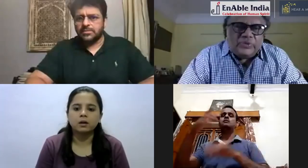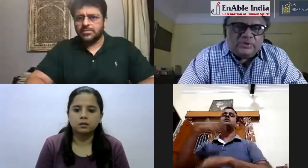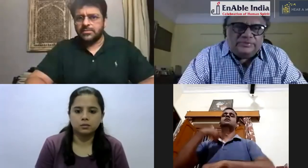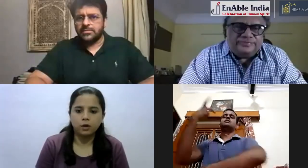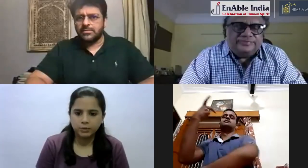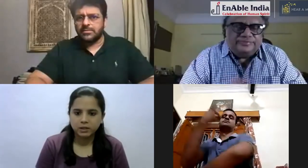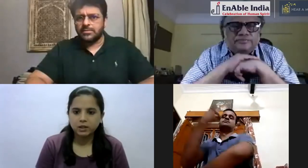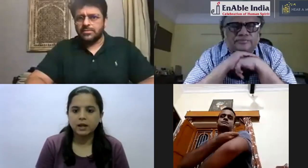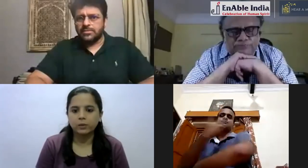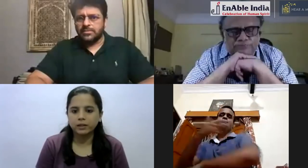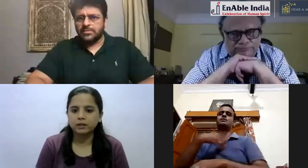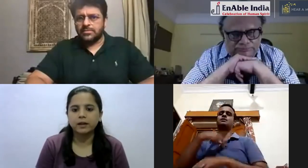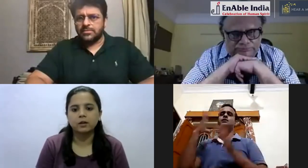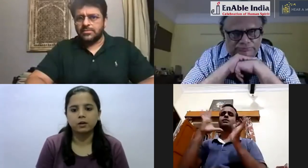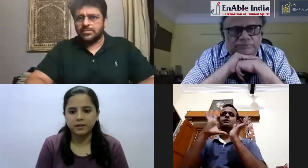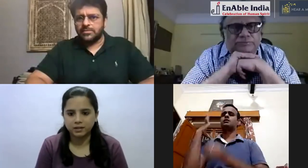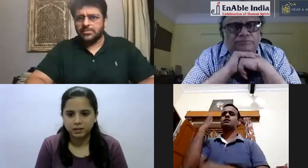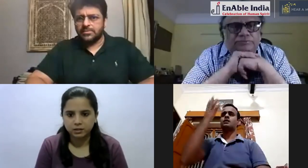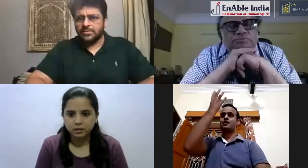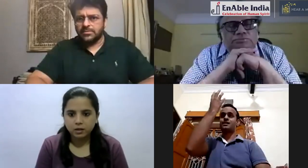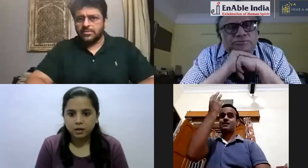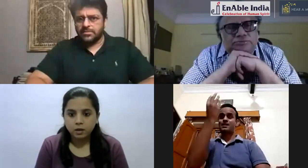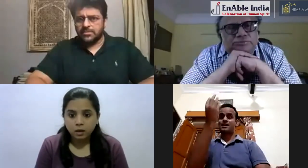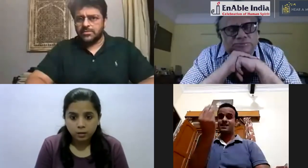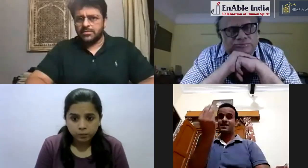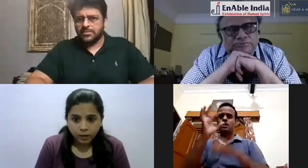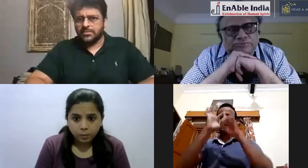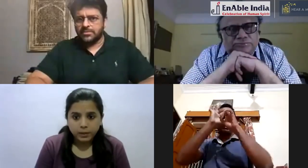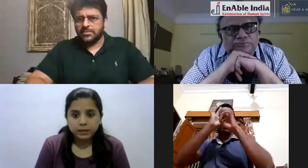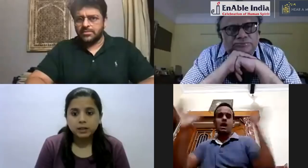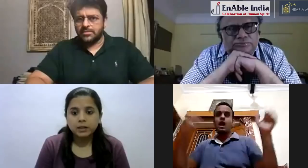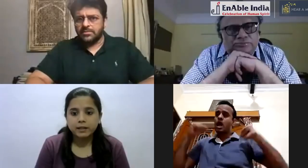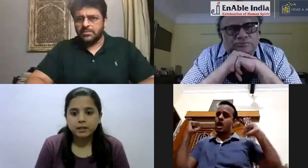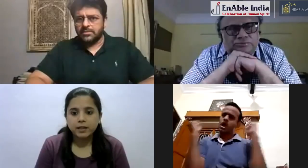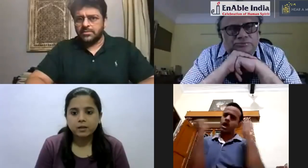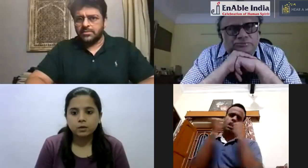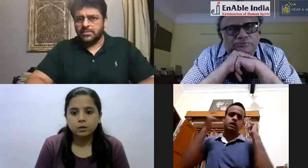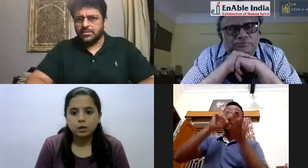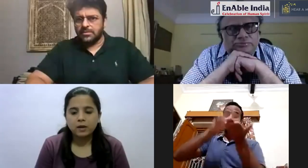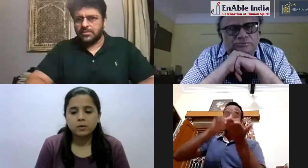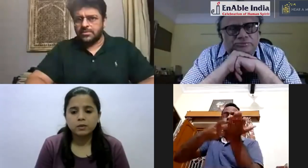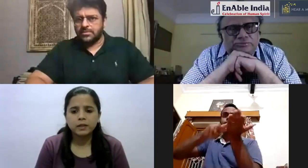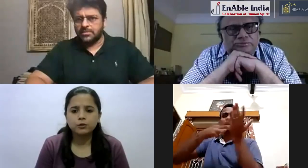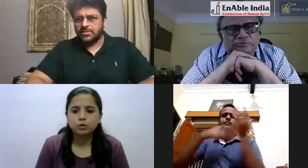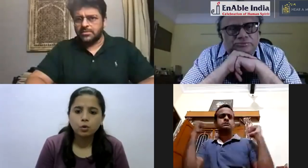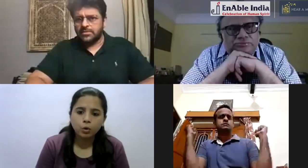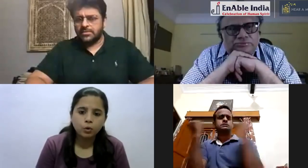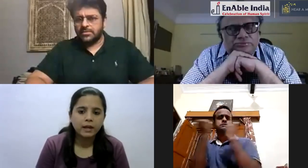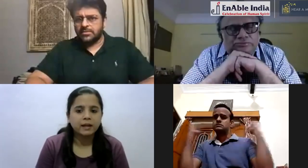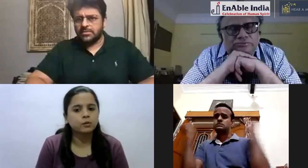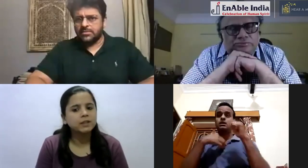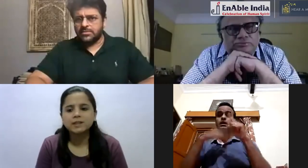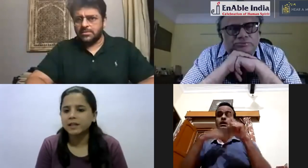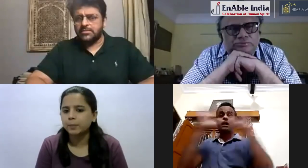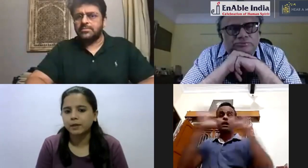government hospital. I went there and got vaccinated. But in the later time, I was feeling so cold